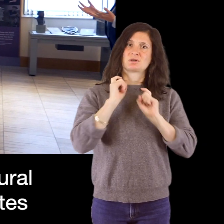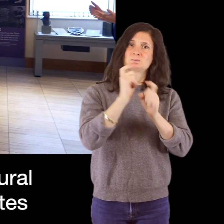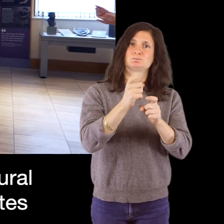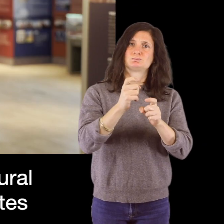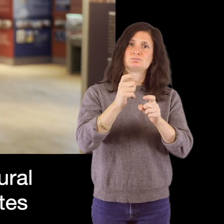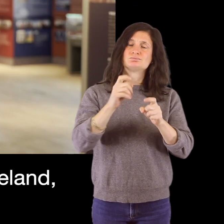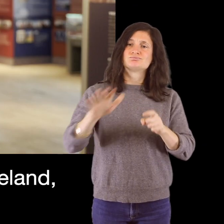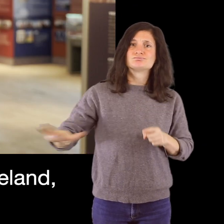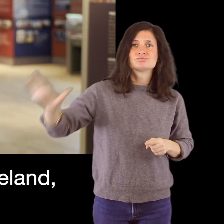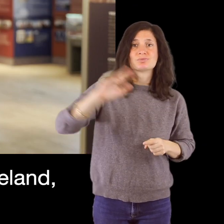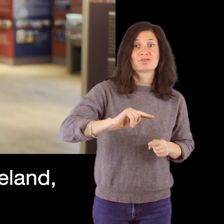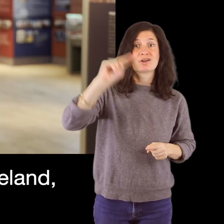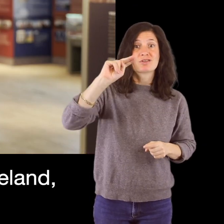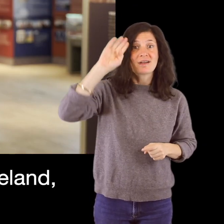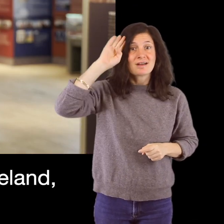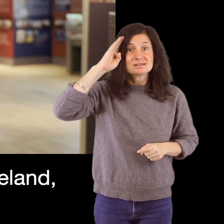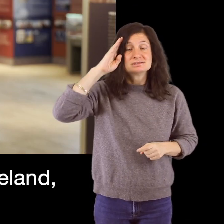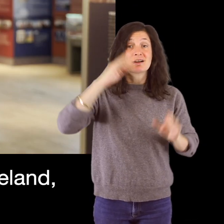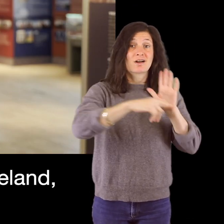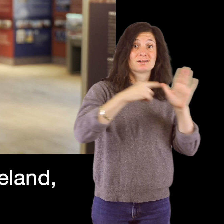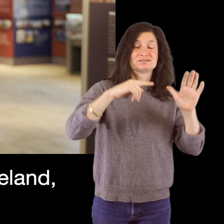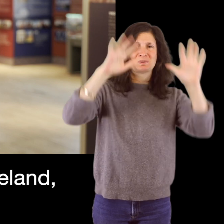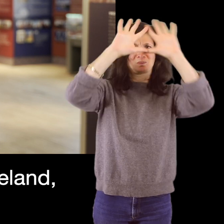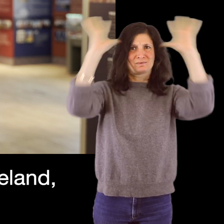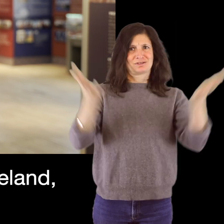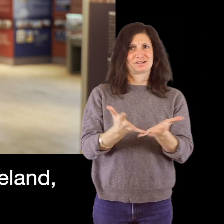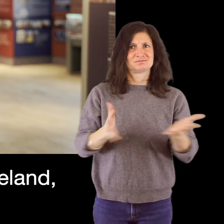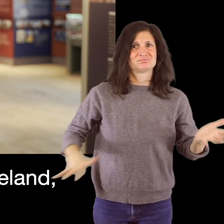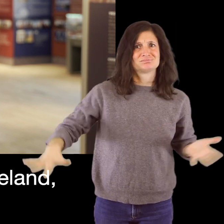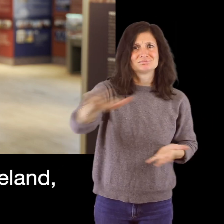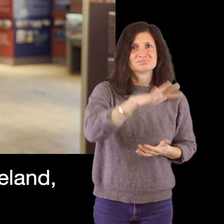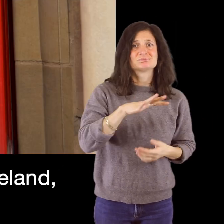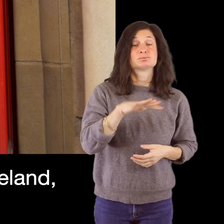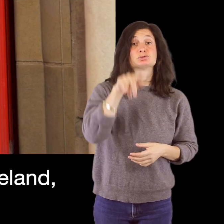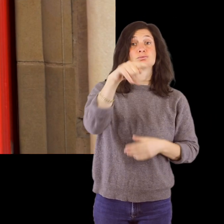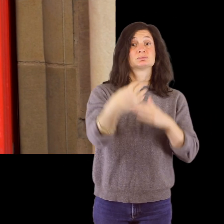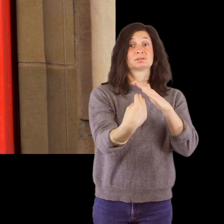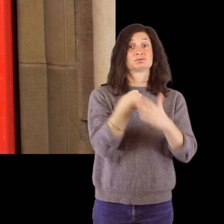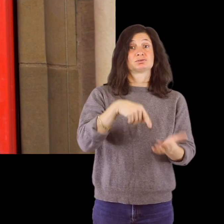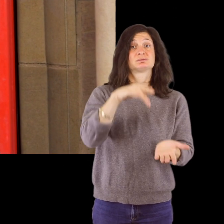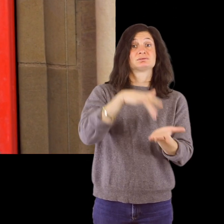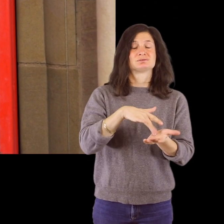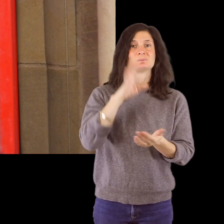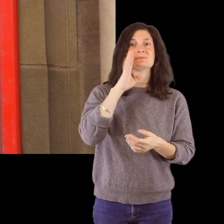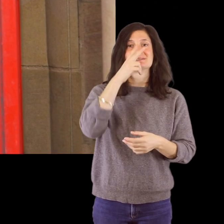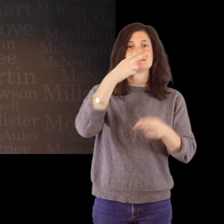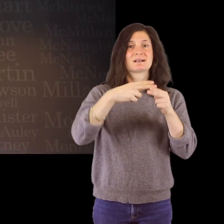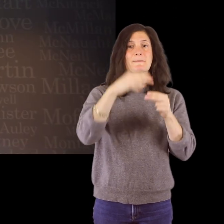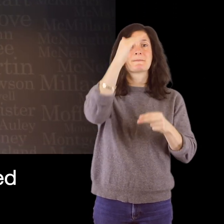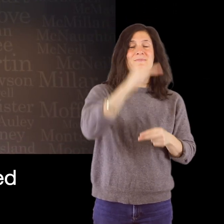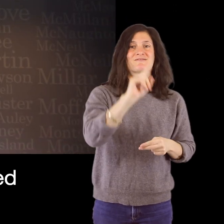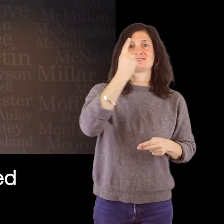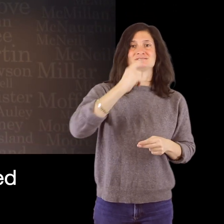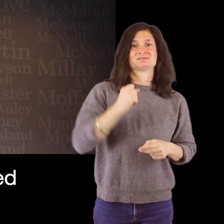Scots contributes to wider society within Northern Ireland, Ulster and the wider world. As you enter the centre, you see the